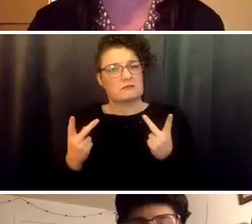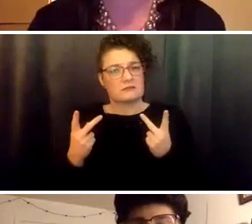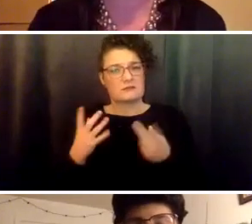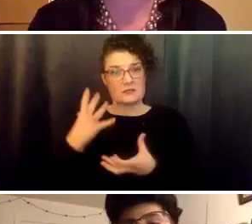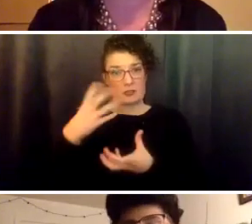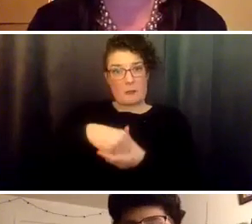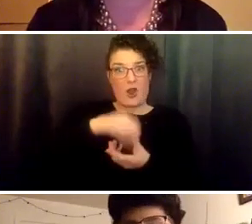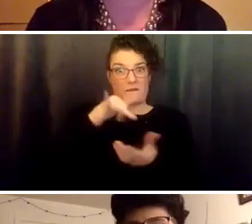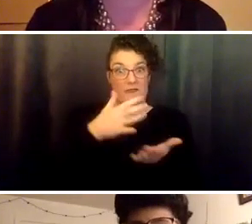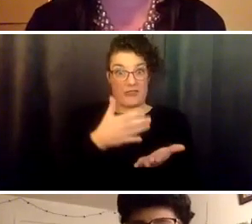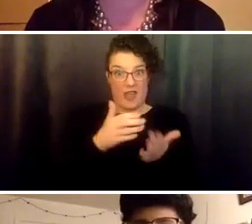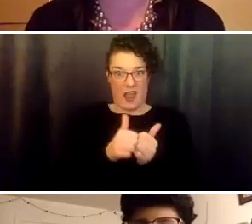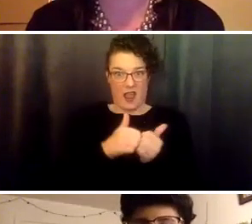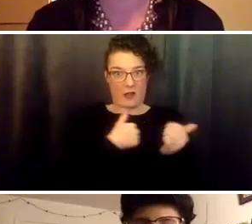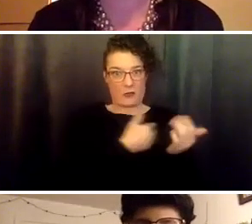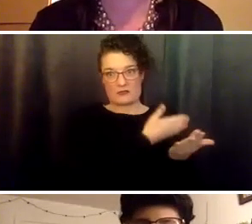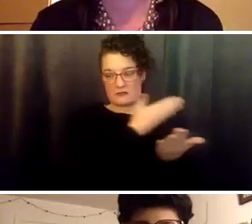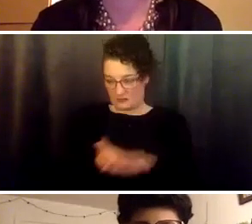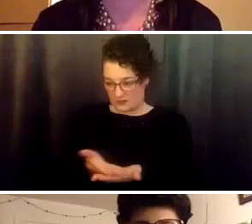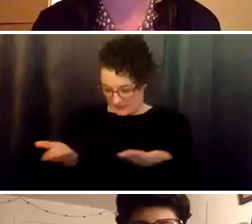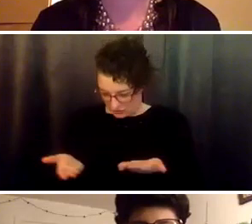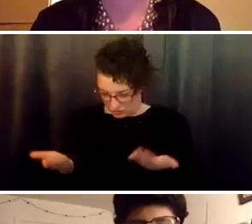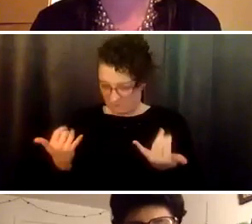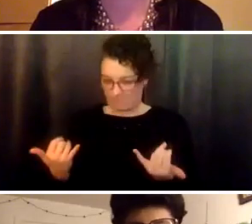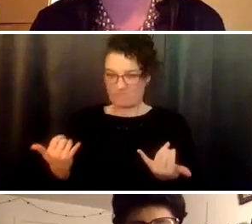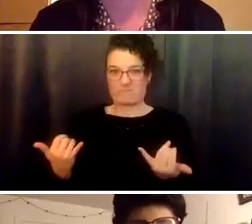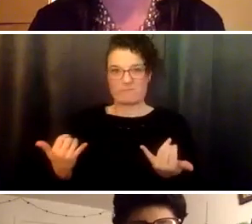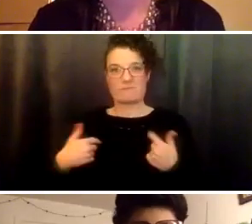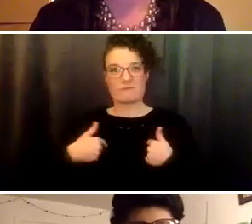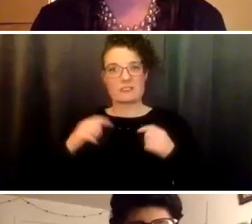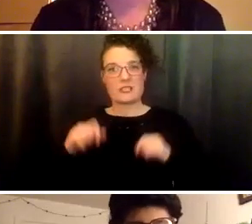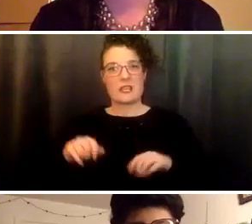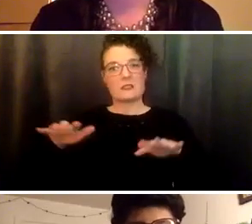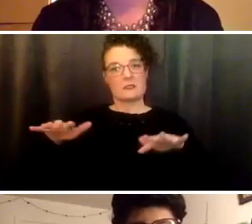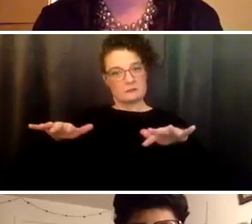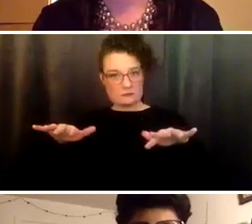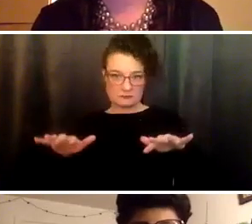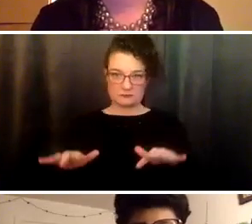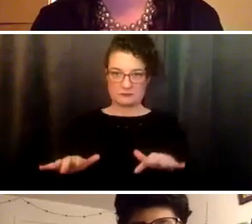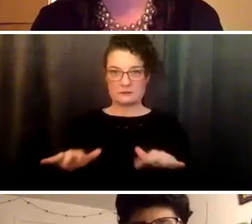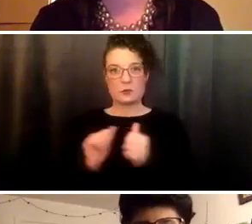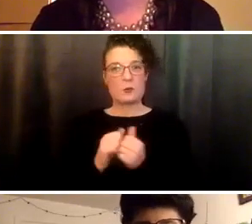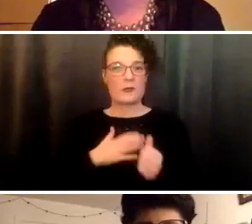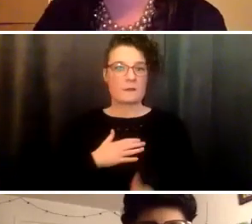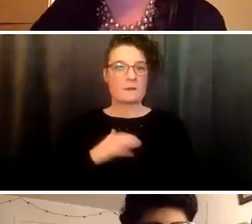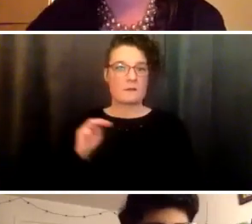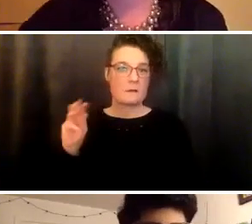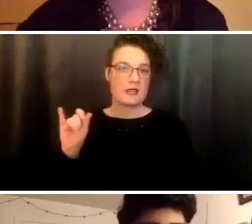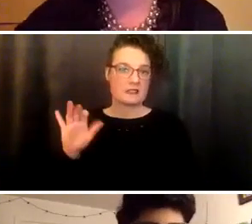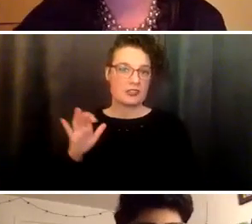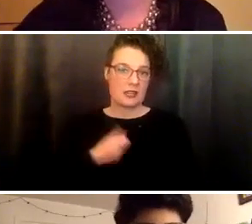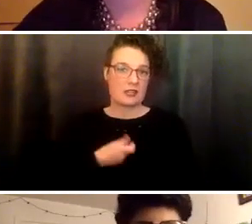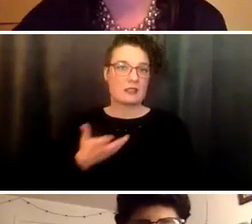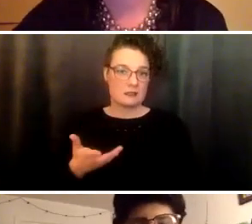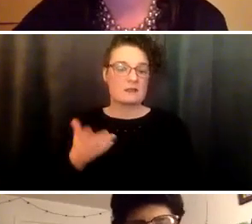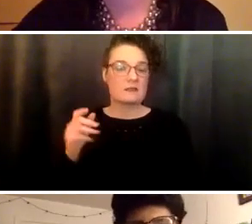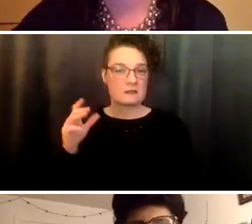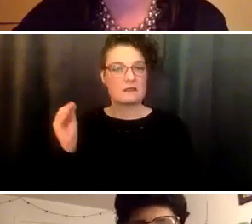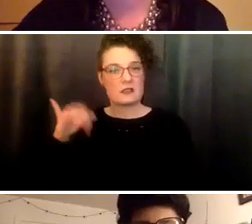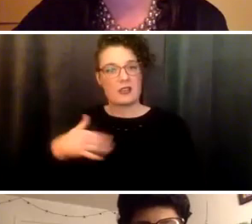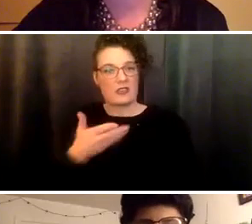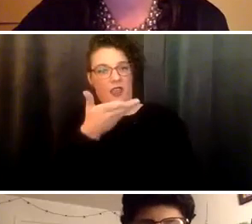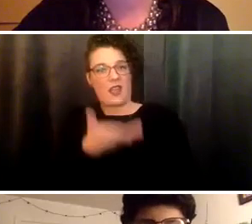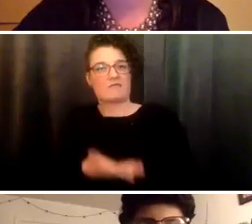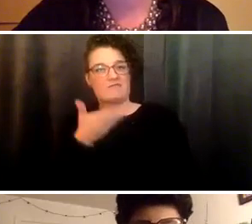that brought me here, where I've now been able to settle comfortably into my masculinity. And this is the piece